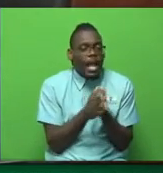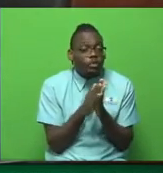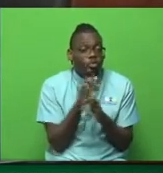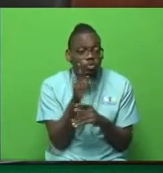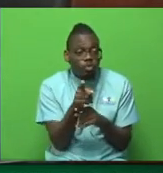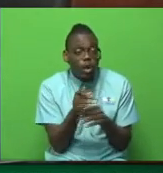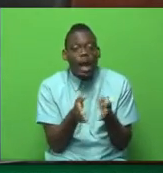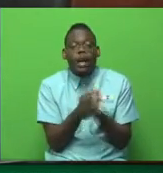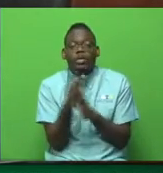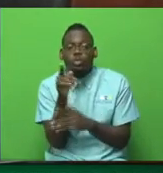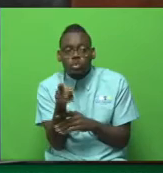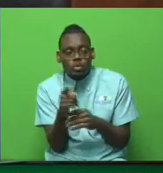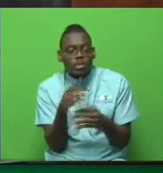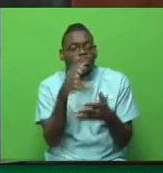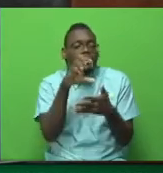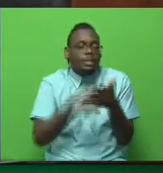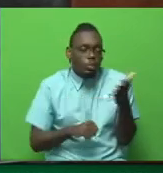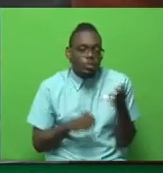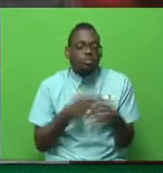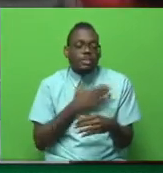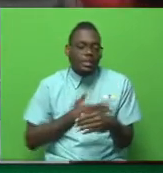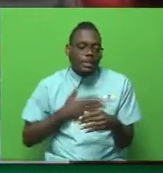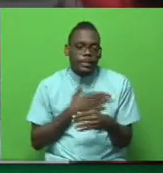under the relevant standing order